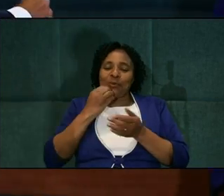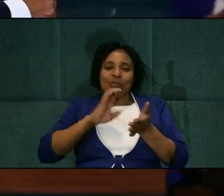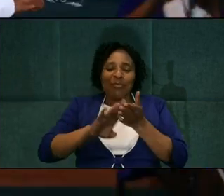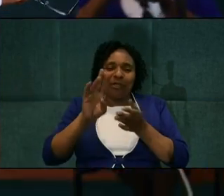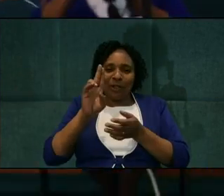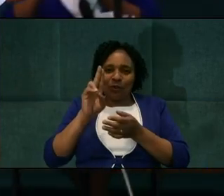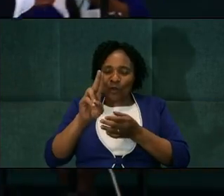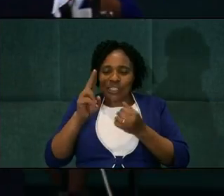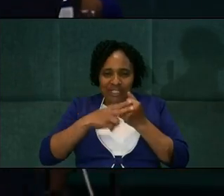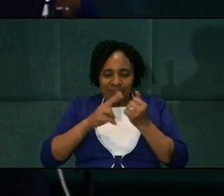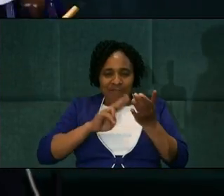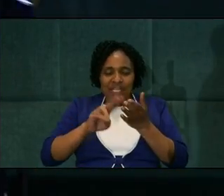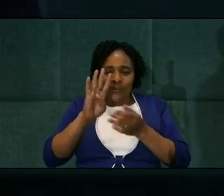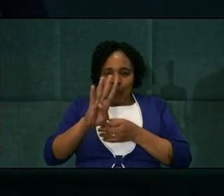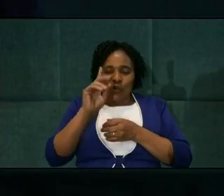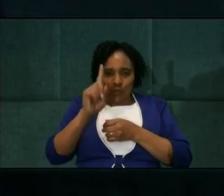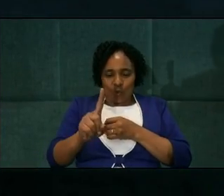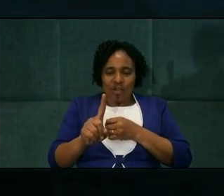Matthew 27:41.